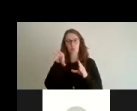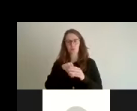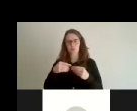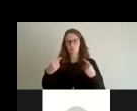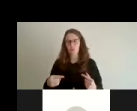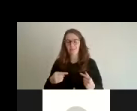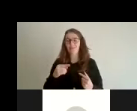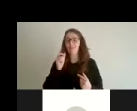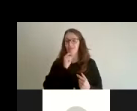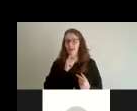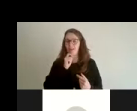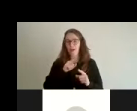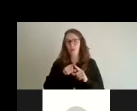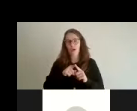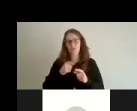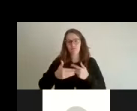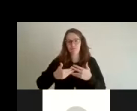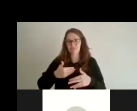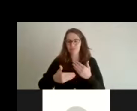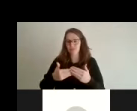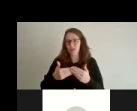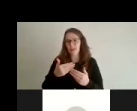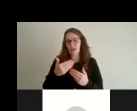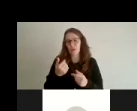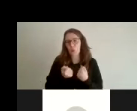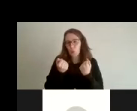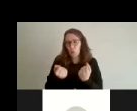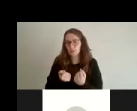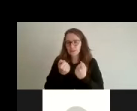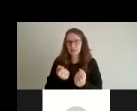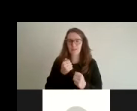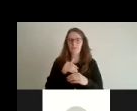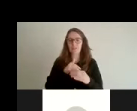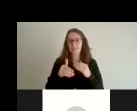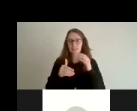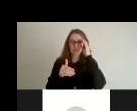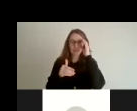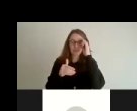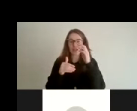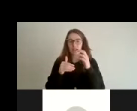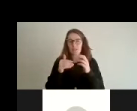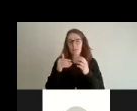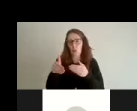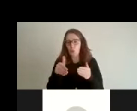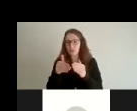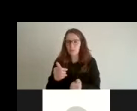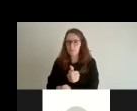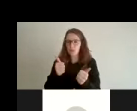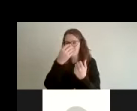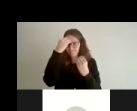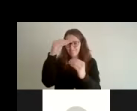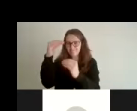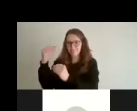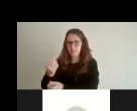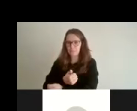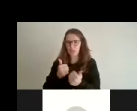empower whistleblowers, and whistleblowers are essential for making your institutes better. And as I